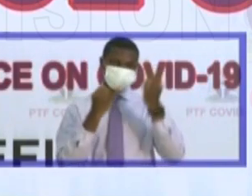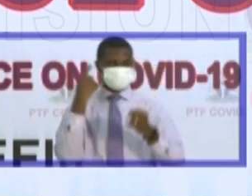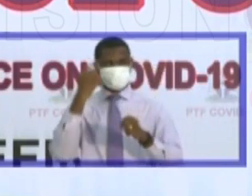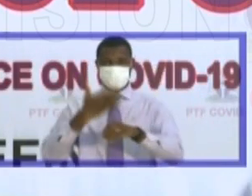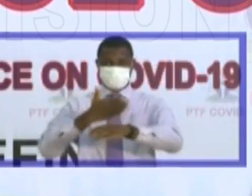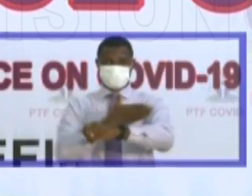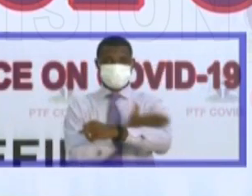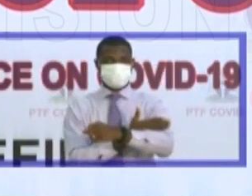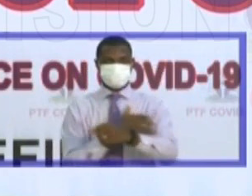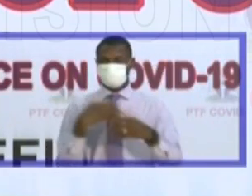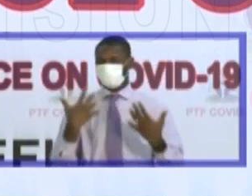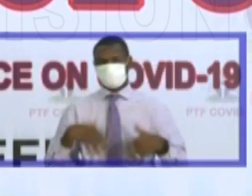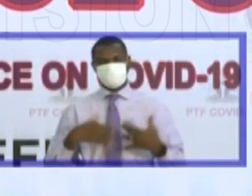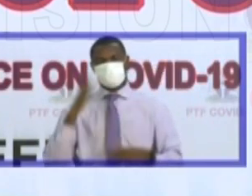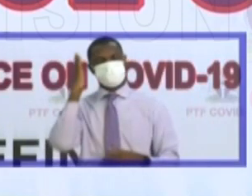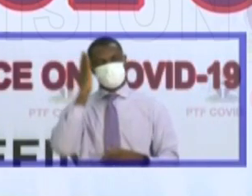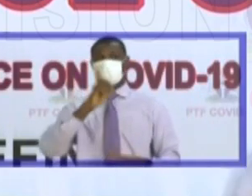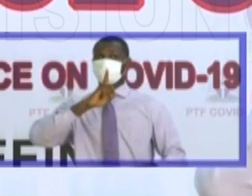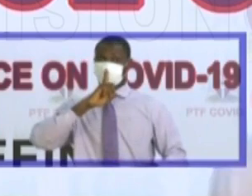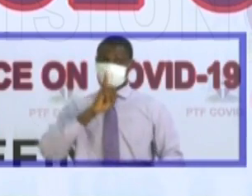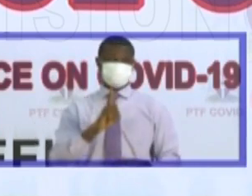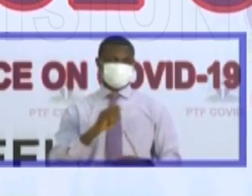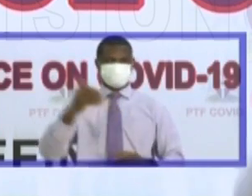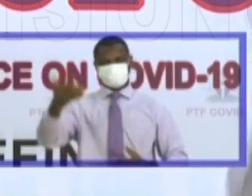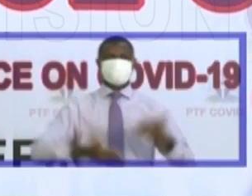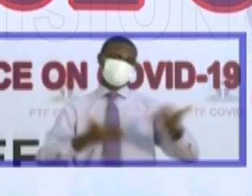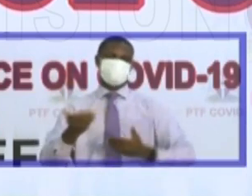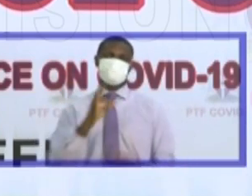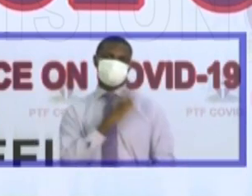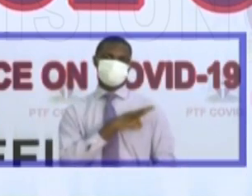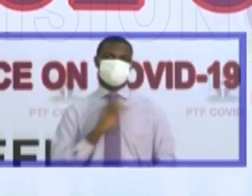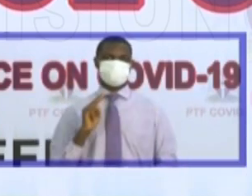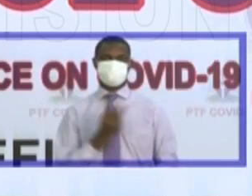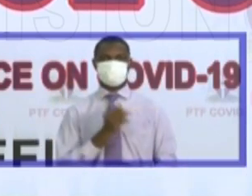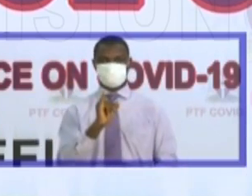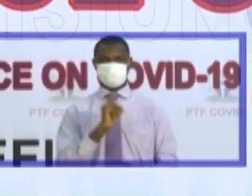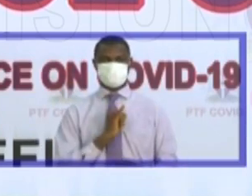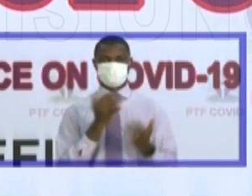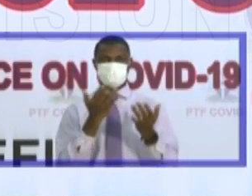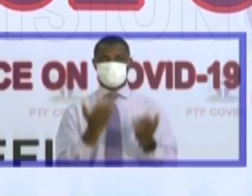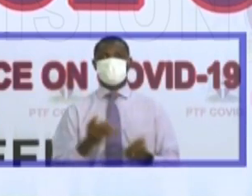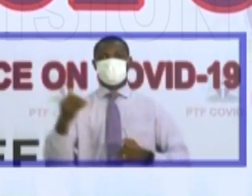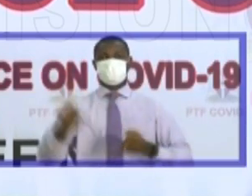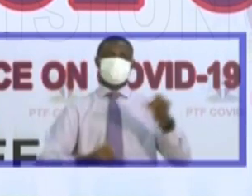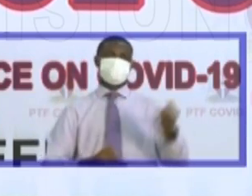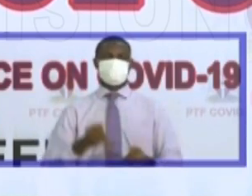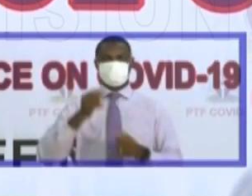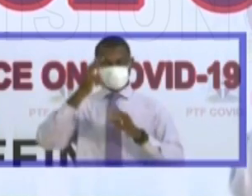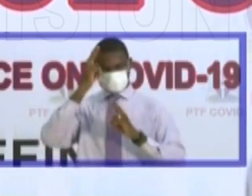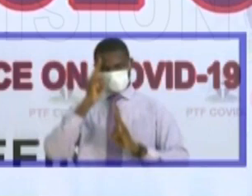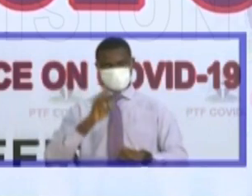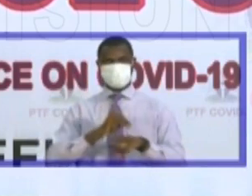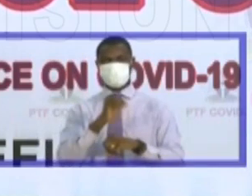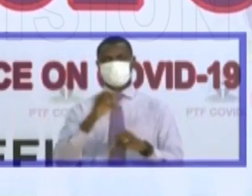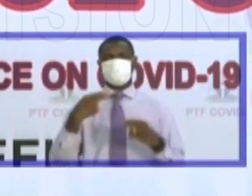improvement will always be most welcome. I now invite the Honorable Minister of Health for